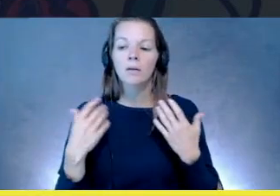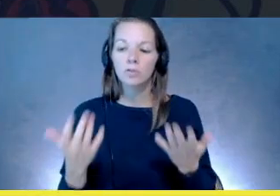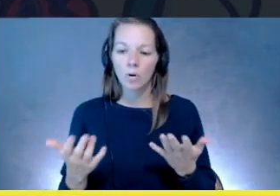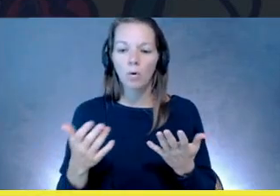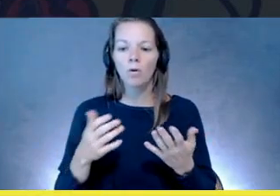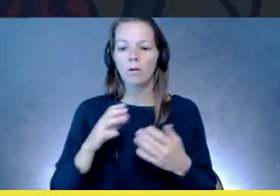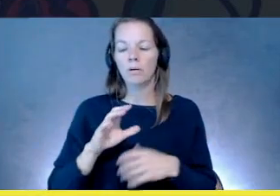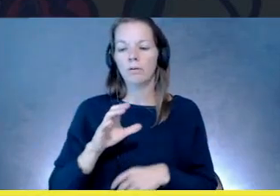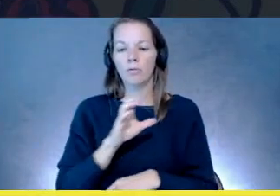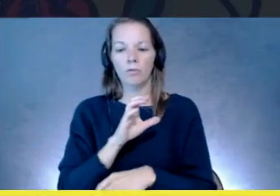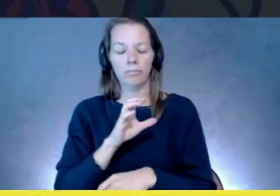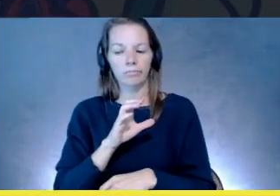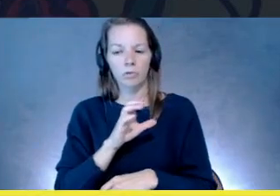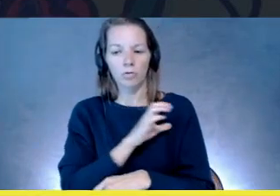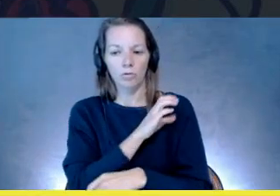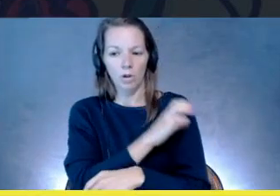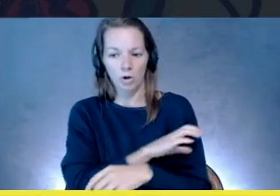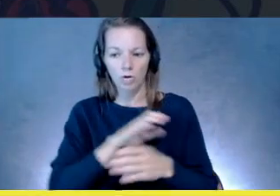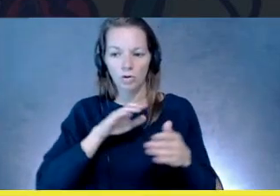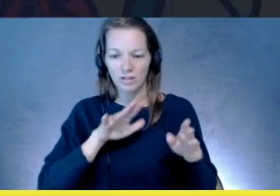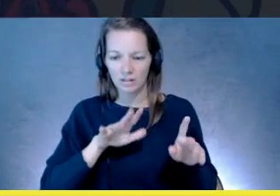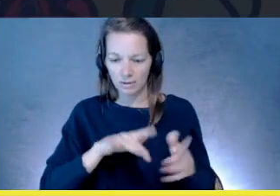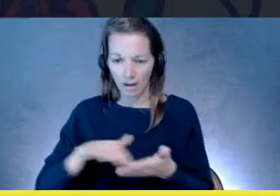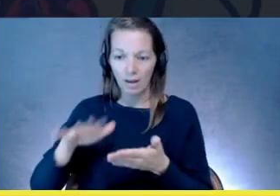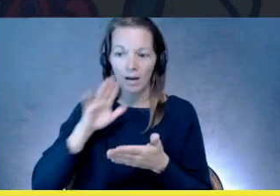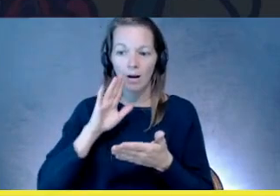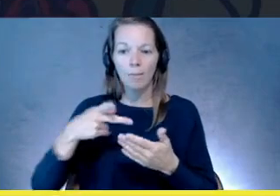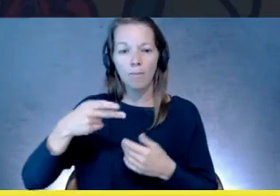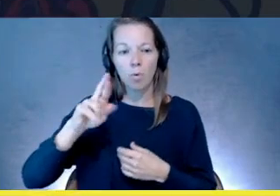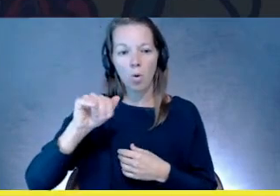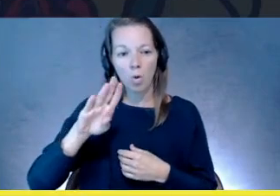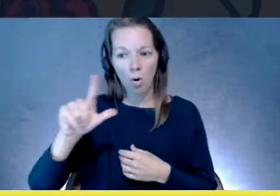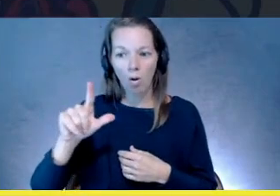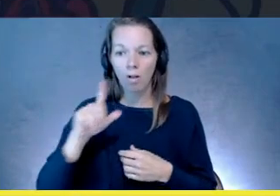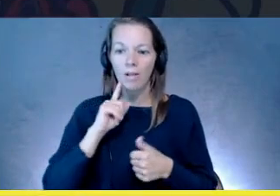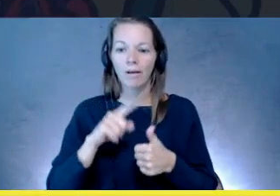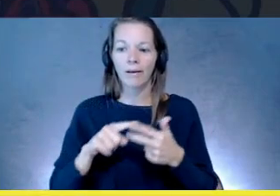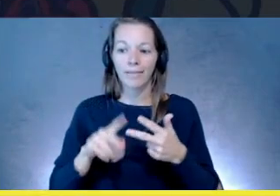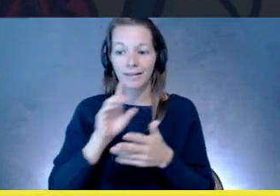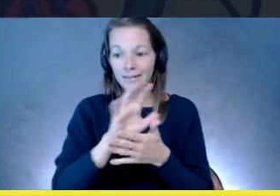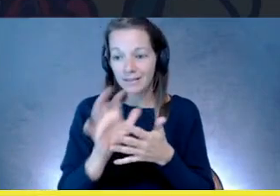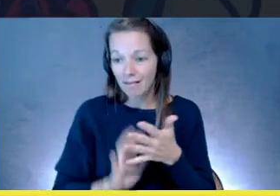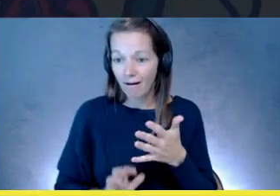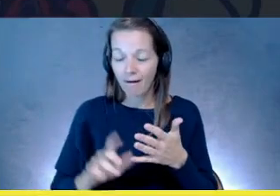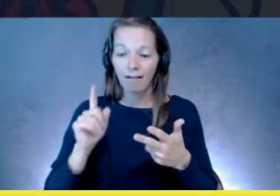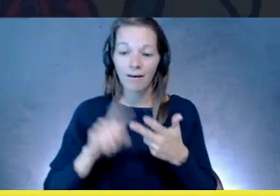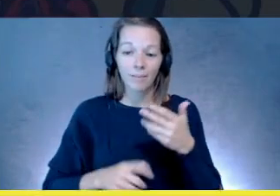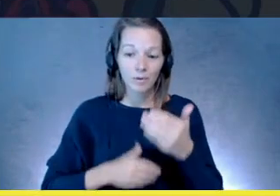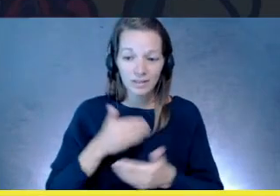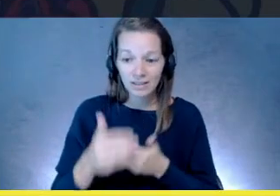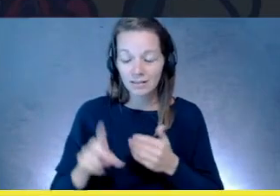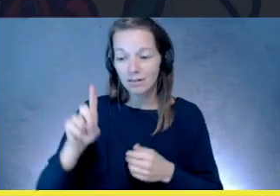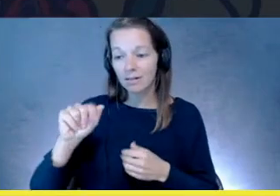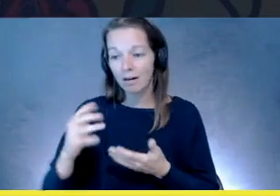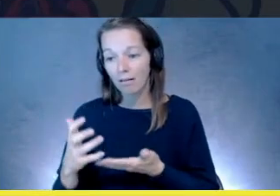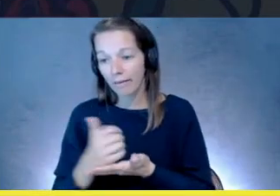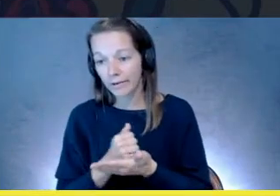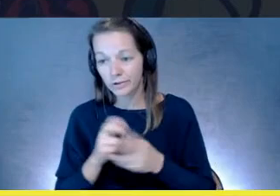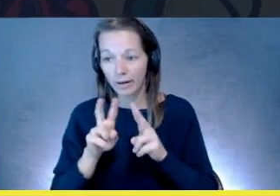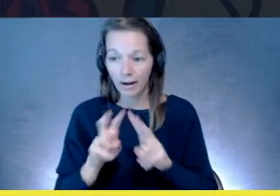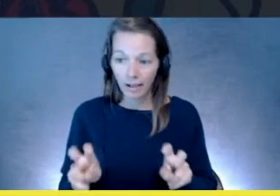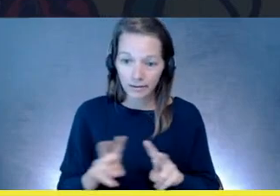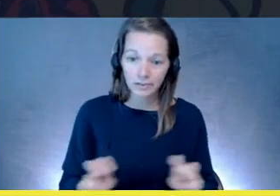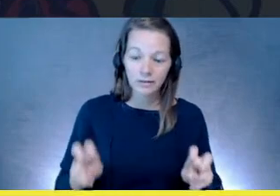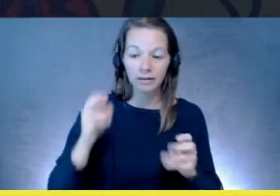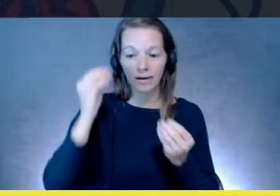study's research objectives, the eligibility criteria, the design, the procedures, the data collection and analysis, the informed